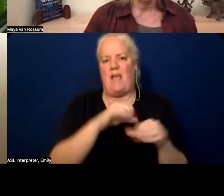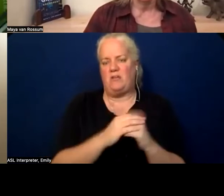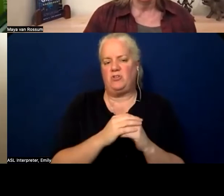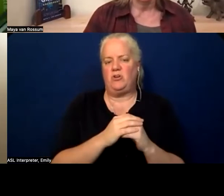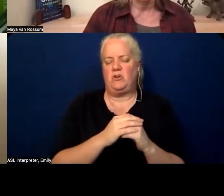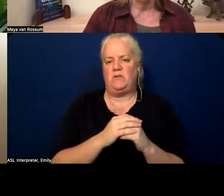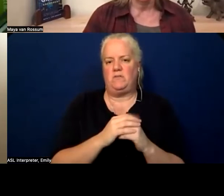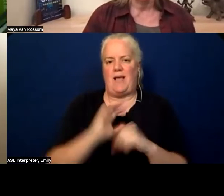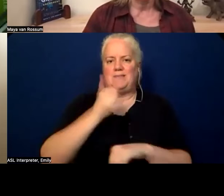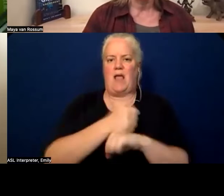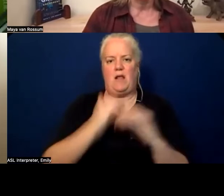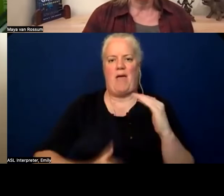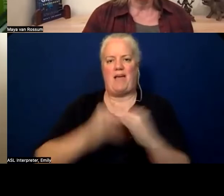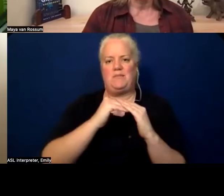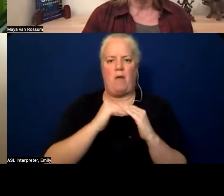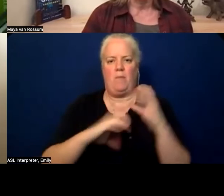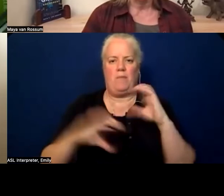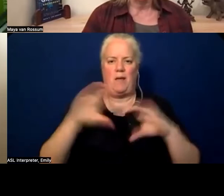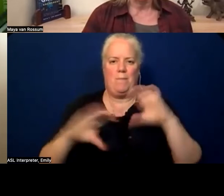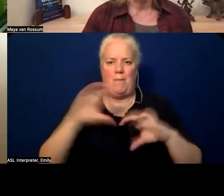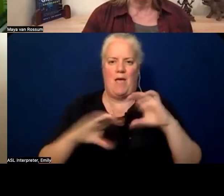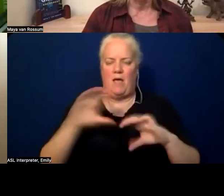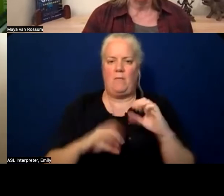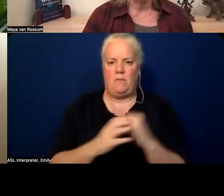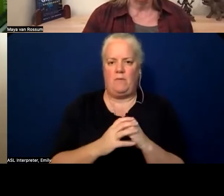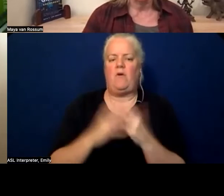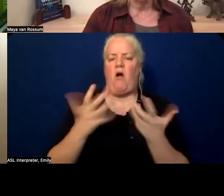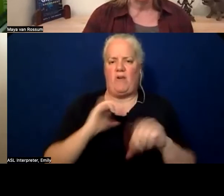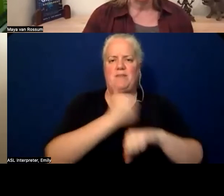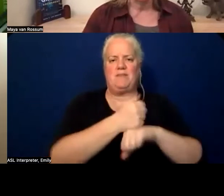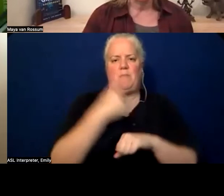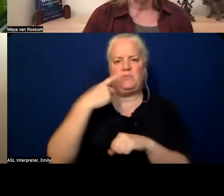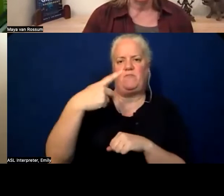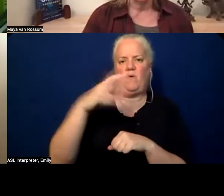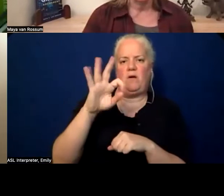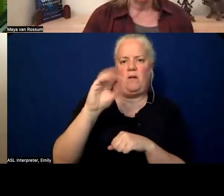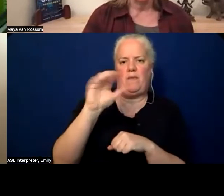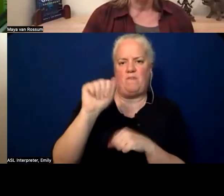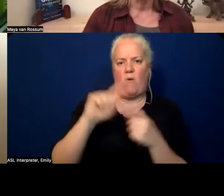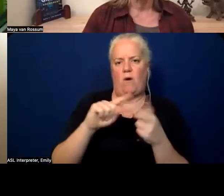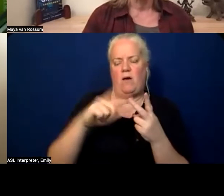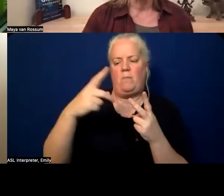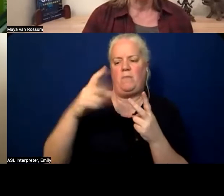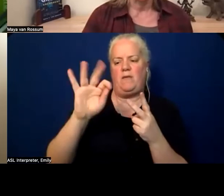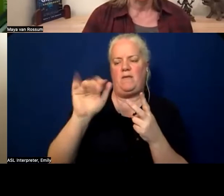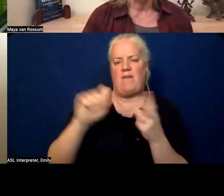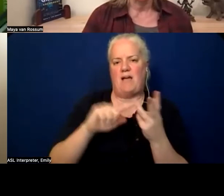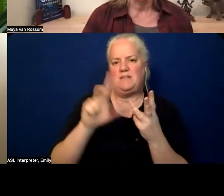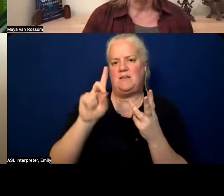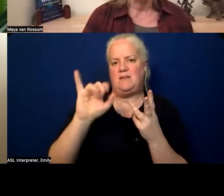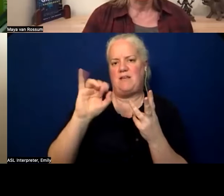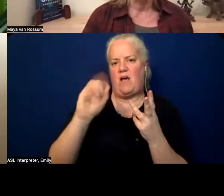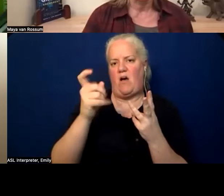for these PFAS chemicals. We've established one for PFOA, PFAS, and one for dioxin, but there are others recommended. Now, if